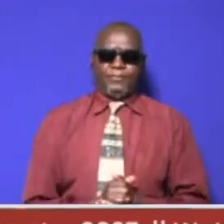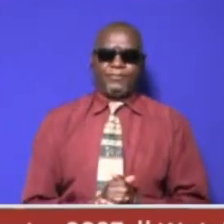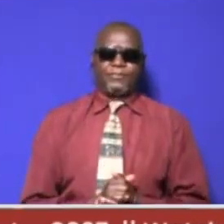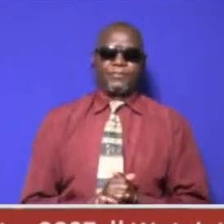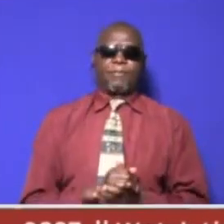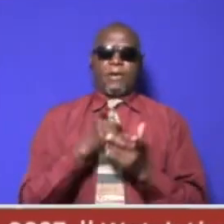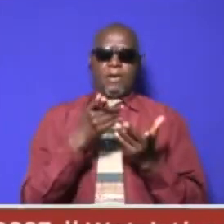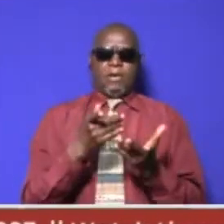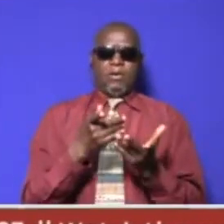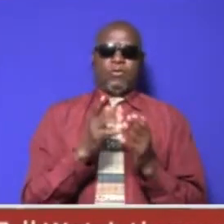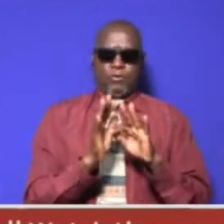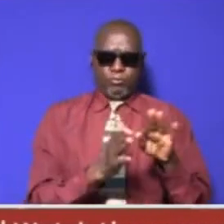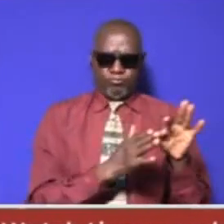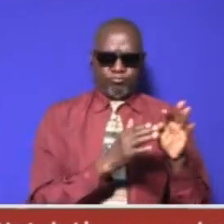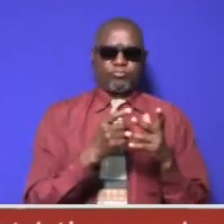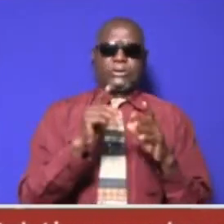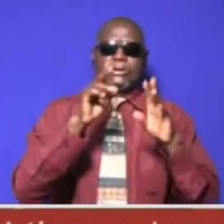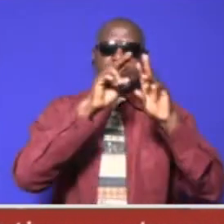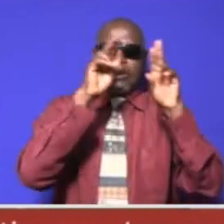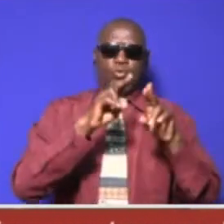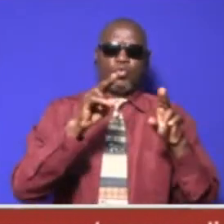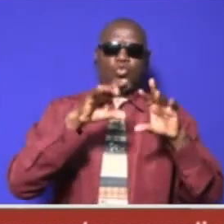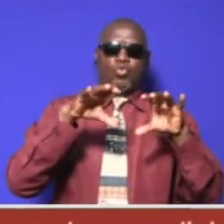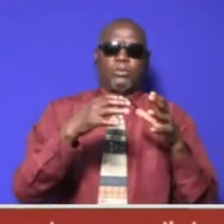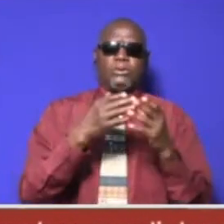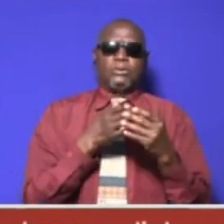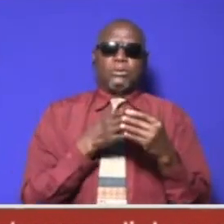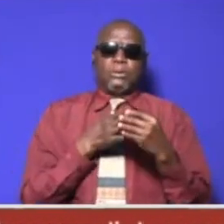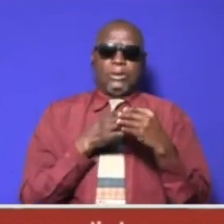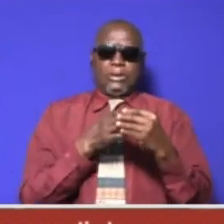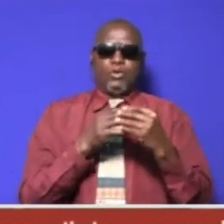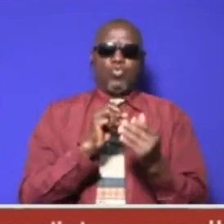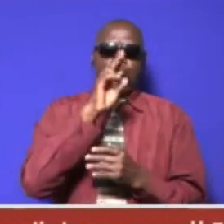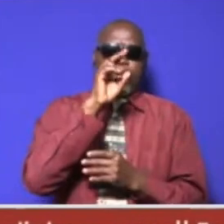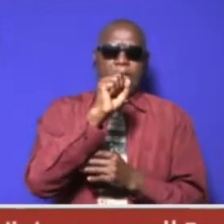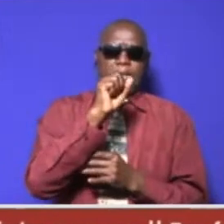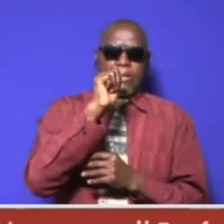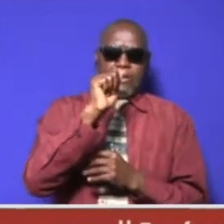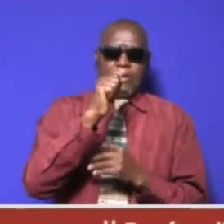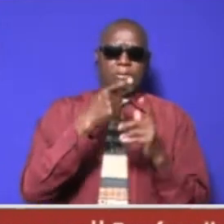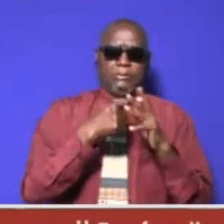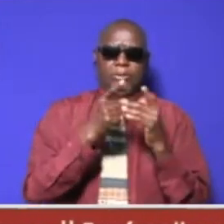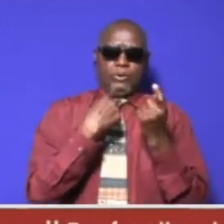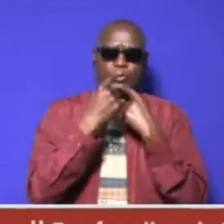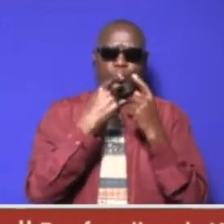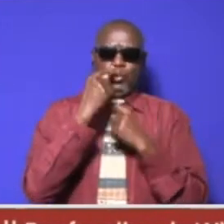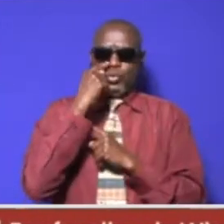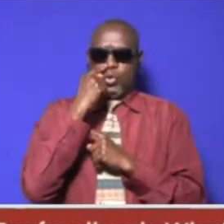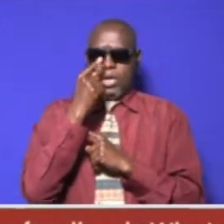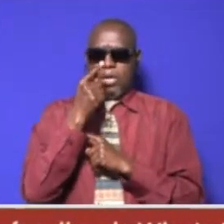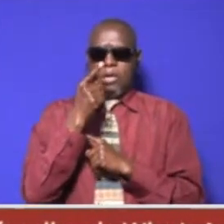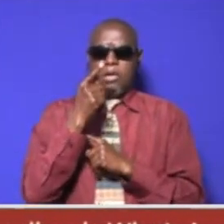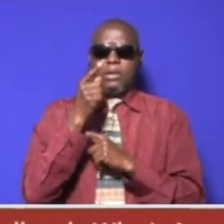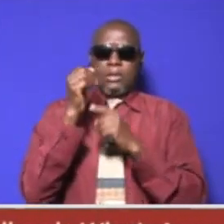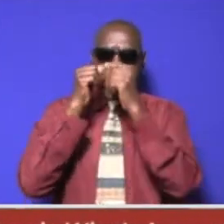Well, away from that, the international community led by United States has begun talks between the Sudan Armed